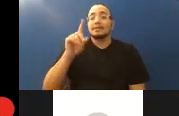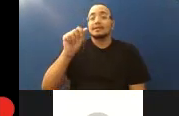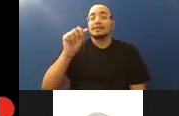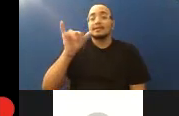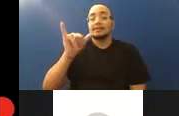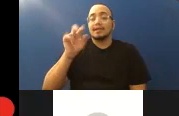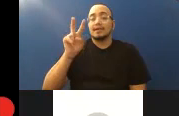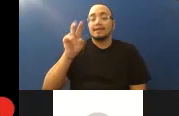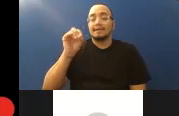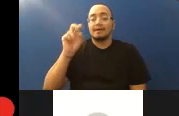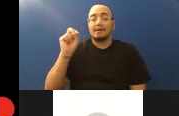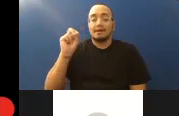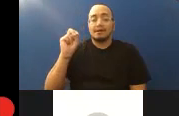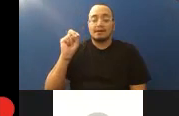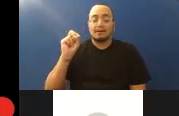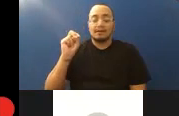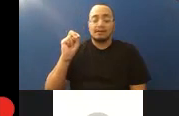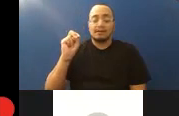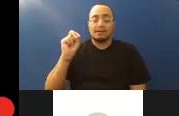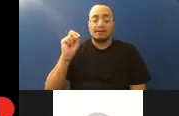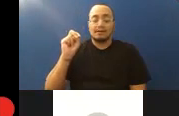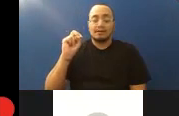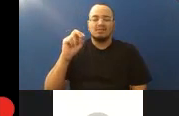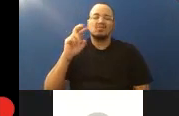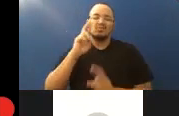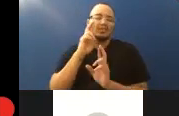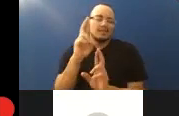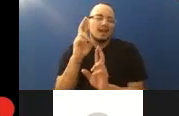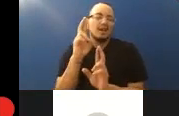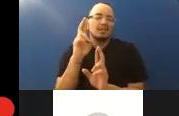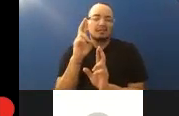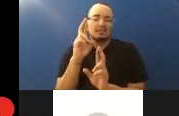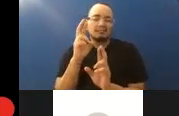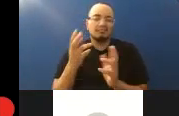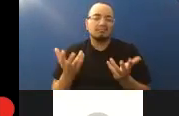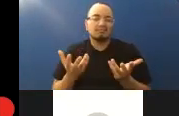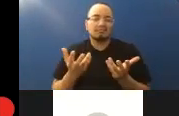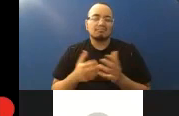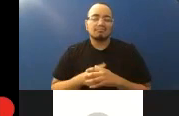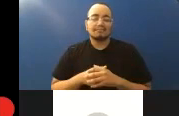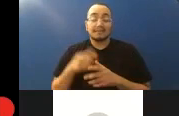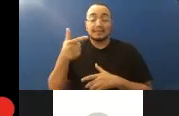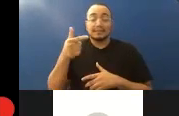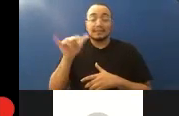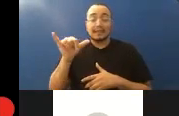say respect in general, just as being a gay male.